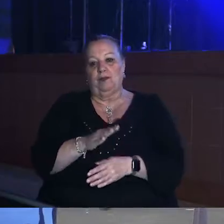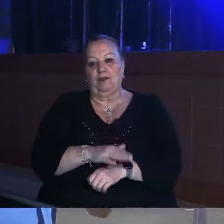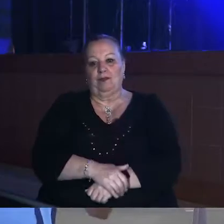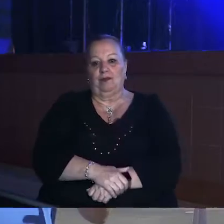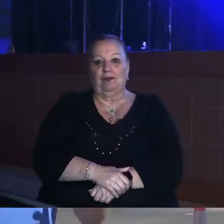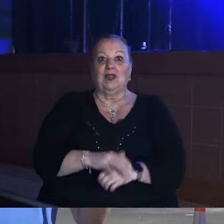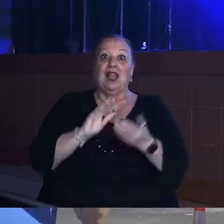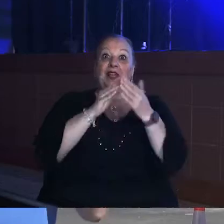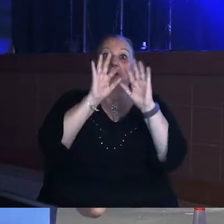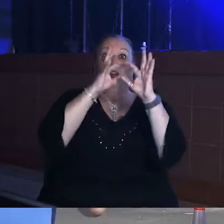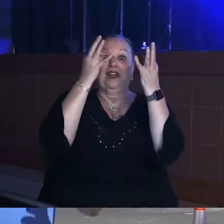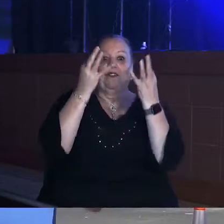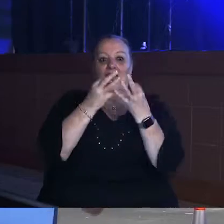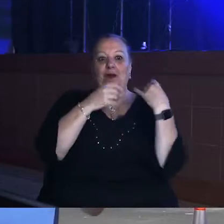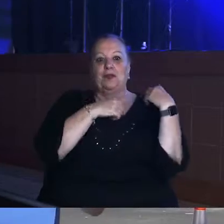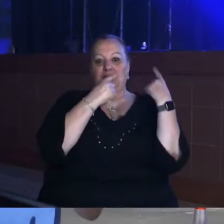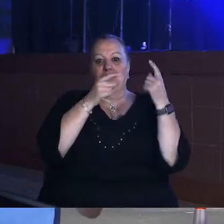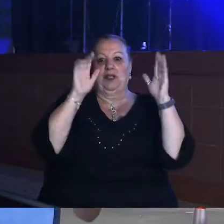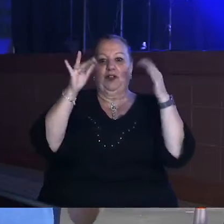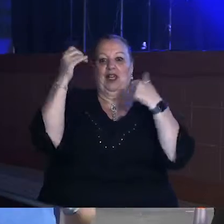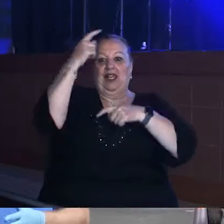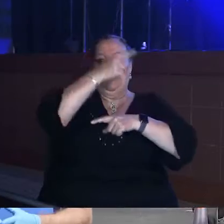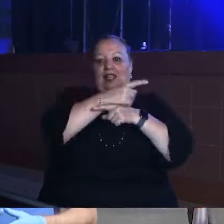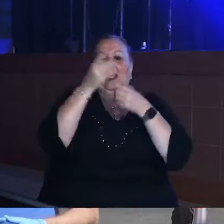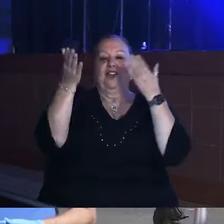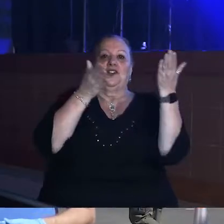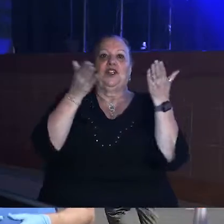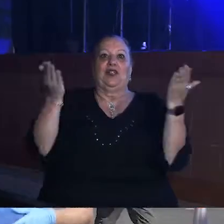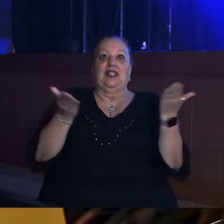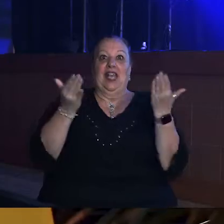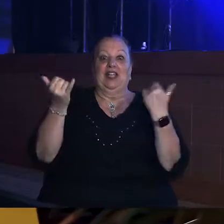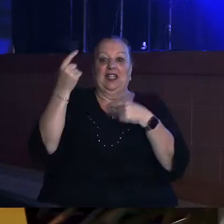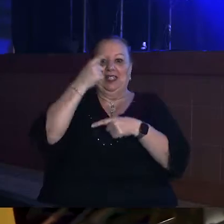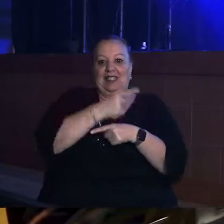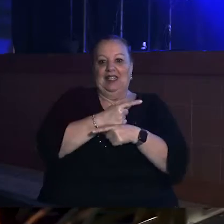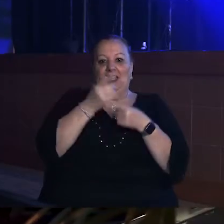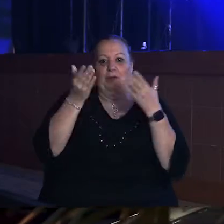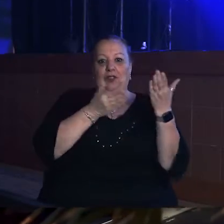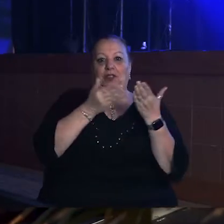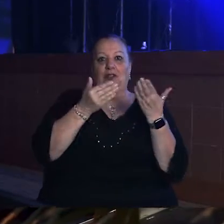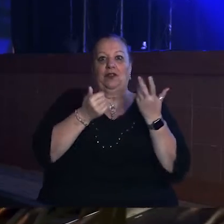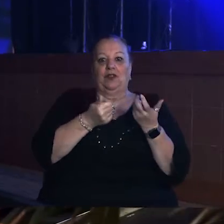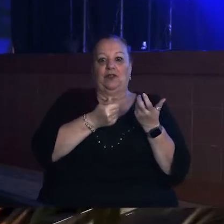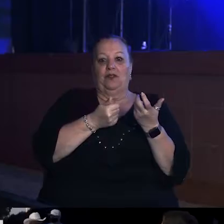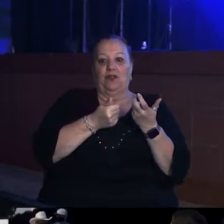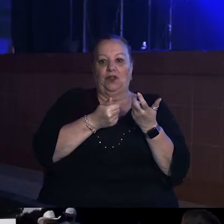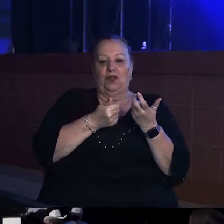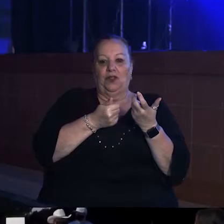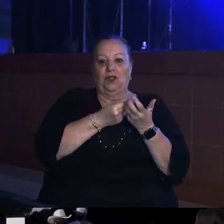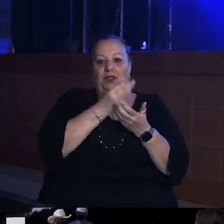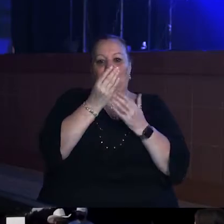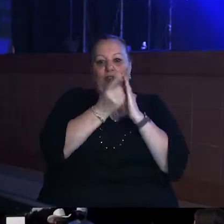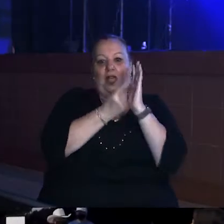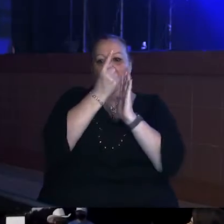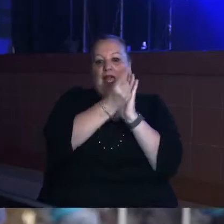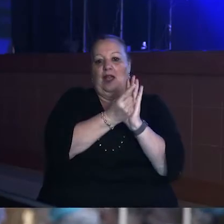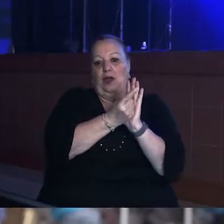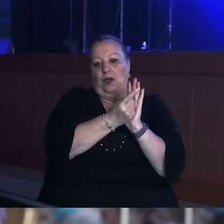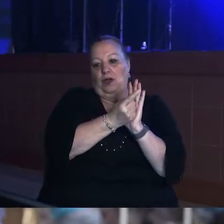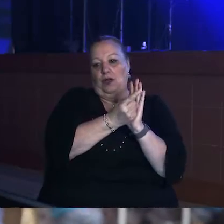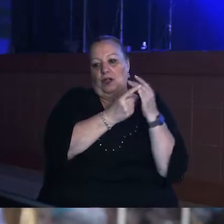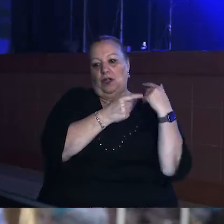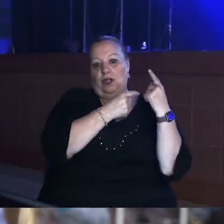Hey, community family, it's been a great day of service out here today. We've been serving for a number of hours. It's been this